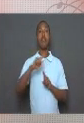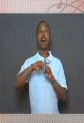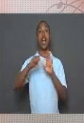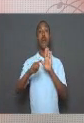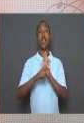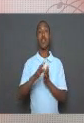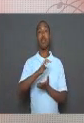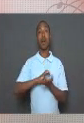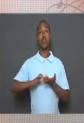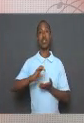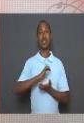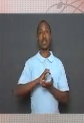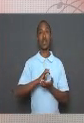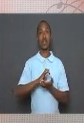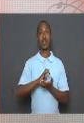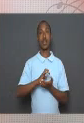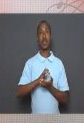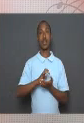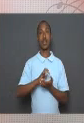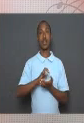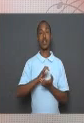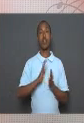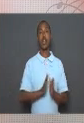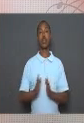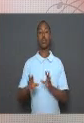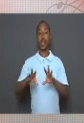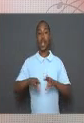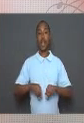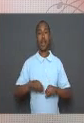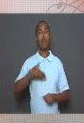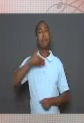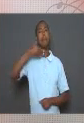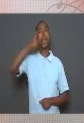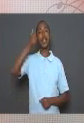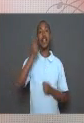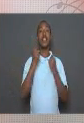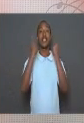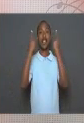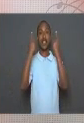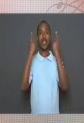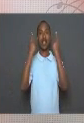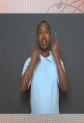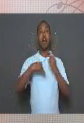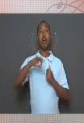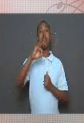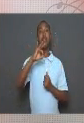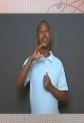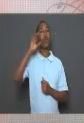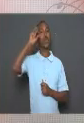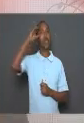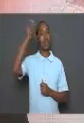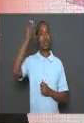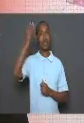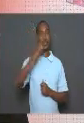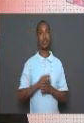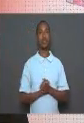ionic compounds in order to gain a better understanding of the concepts.